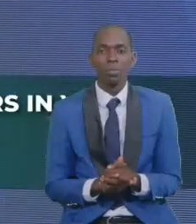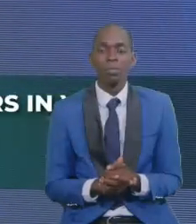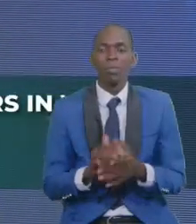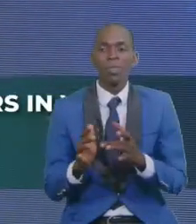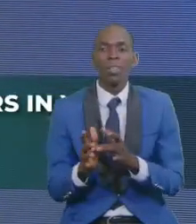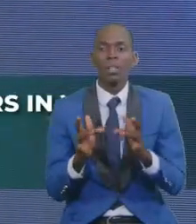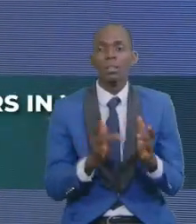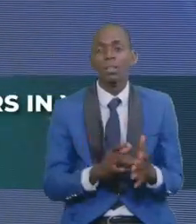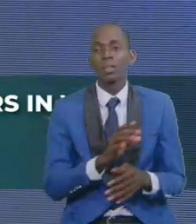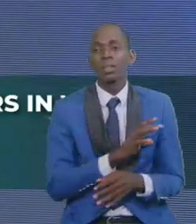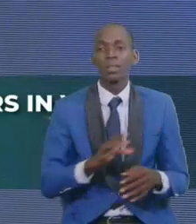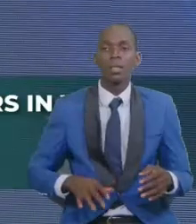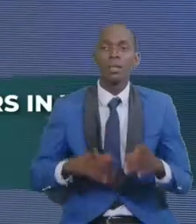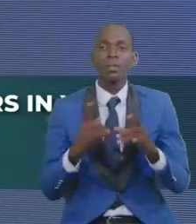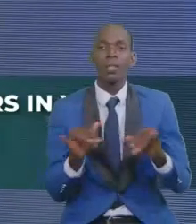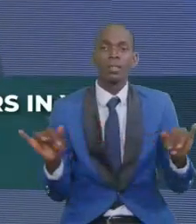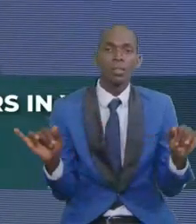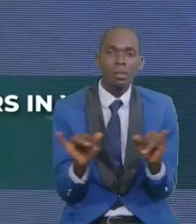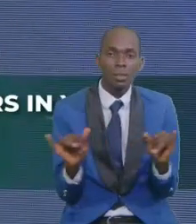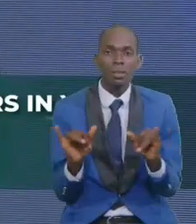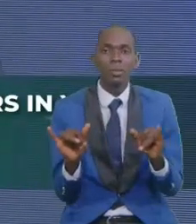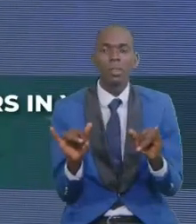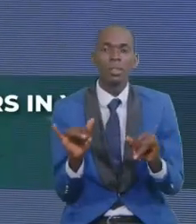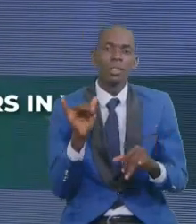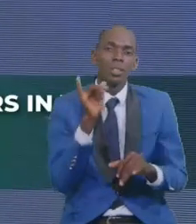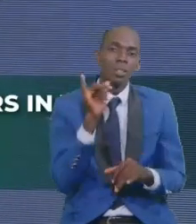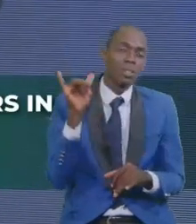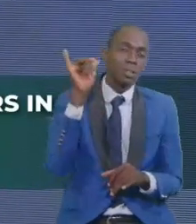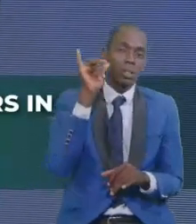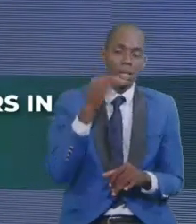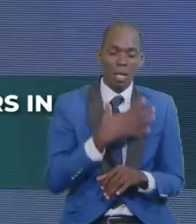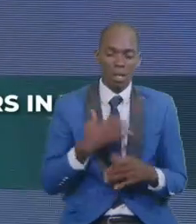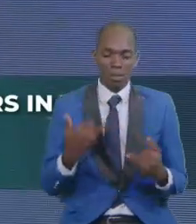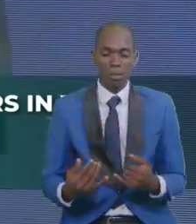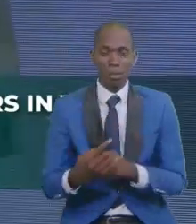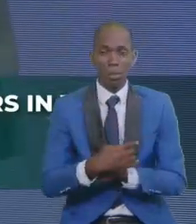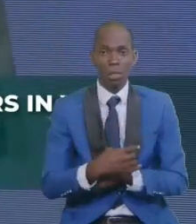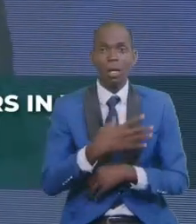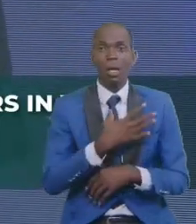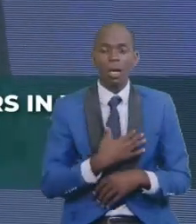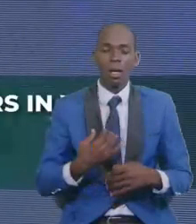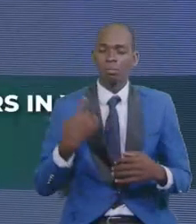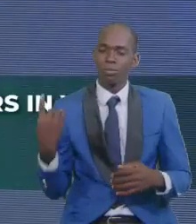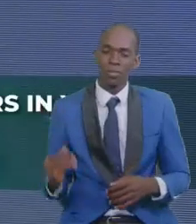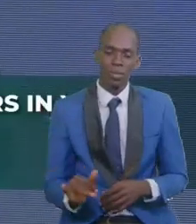Jesus Christ the same yesterday and today and forever.